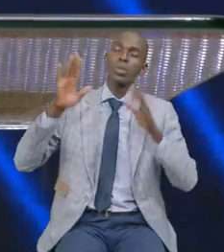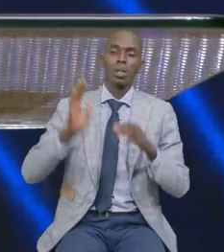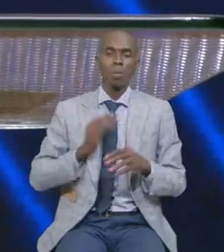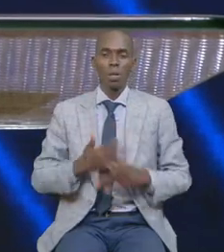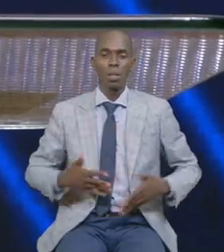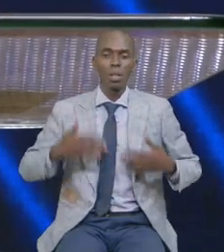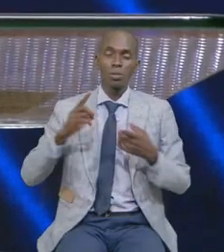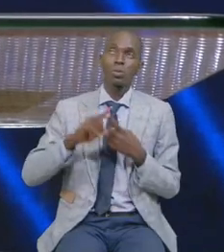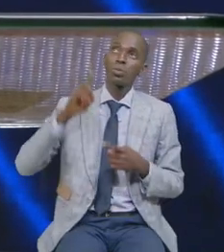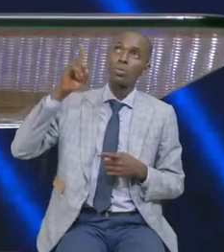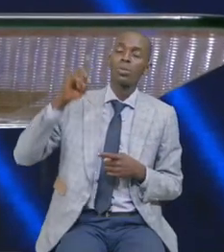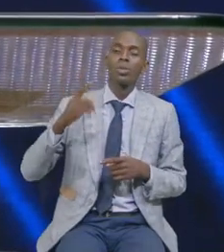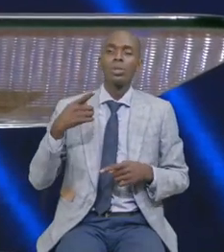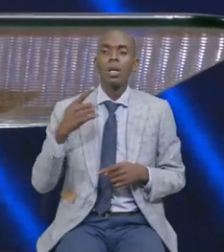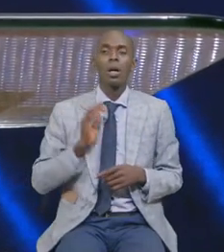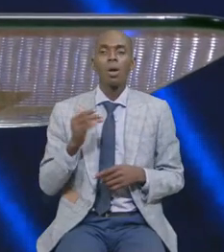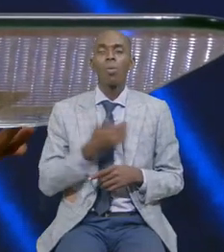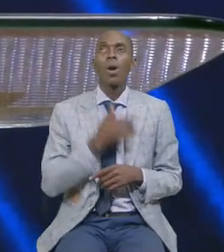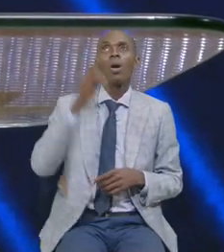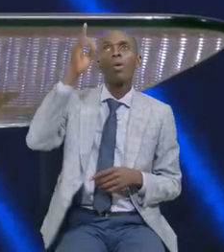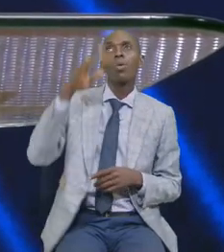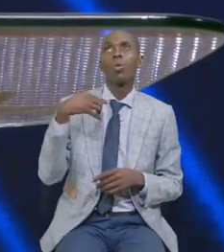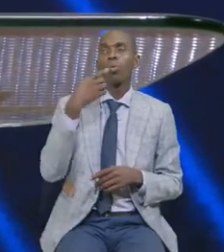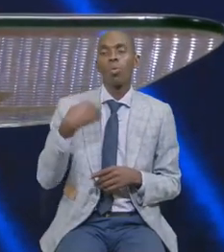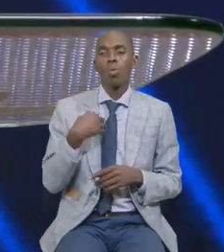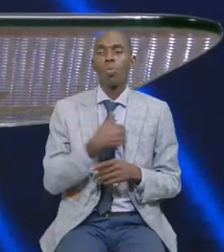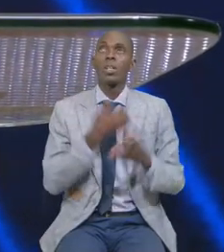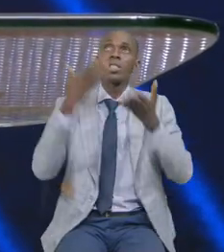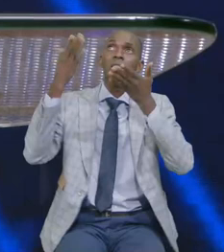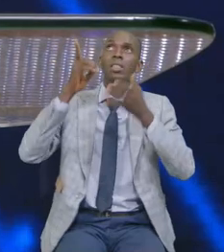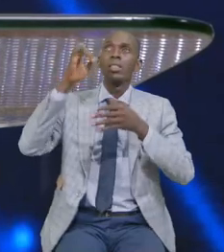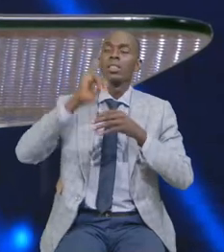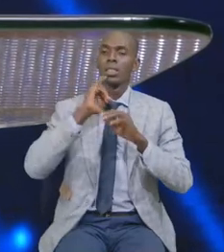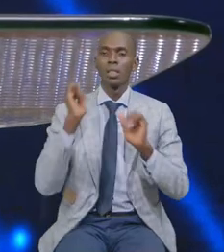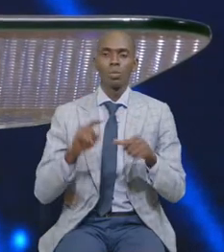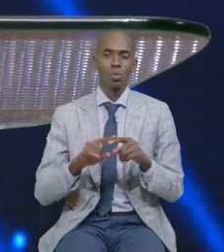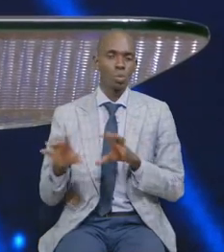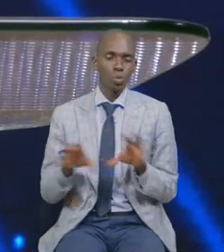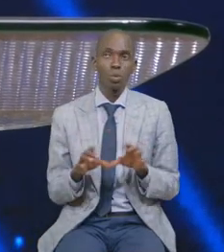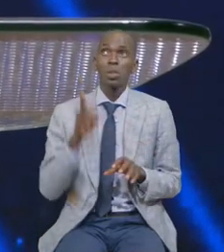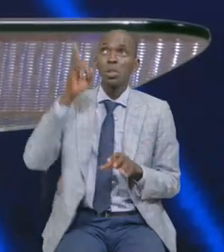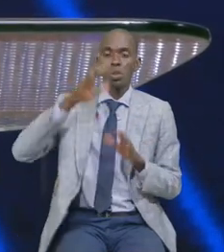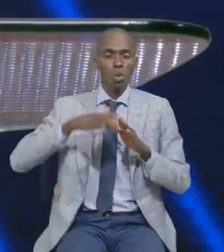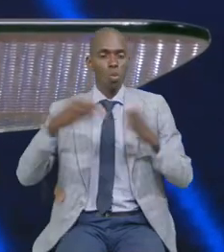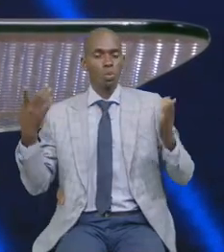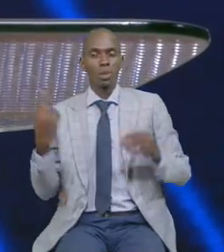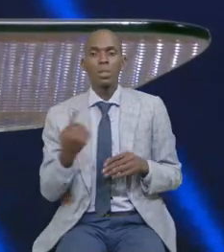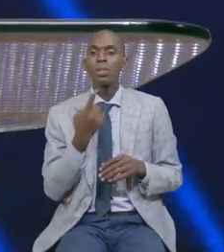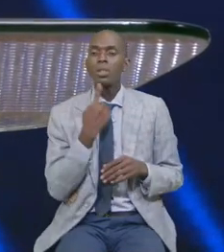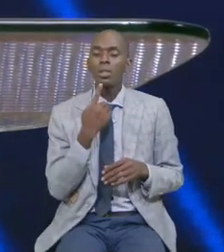serve our God is able what can he not do he opened the Red Sea is evil